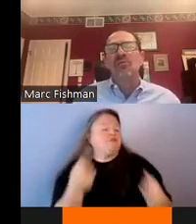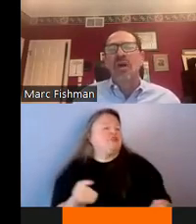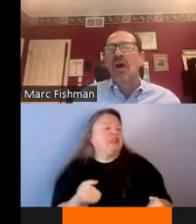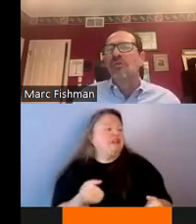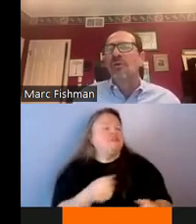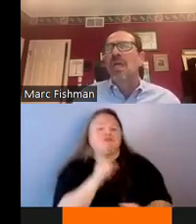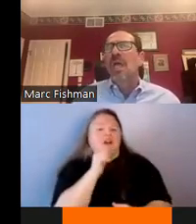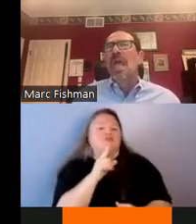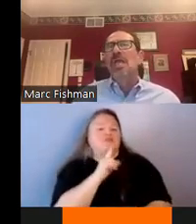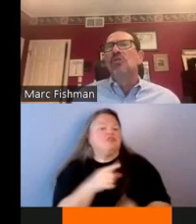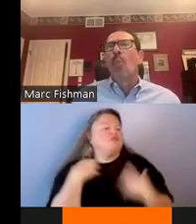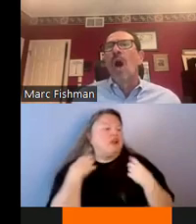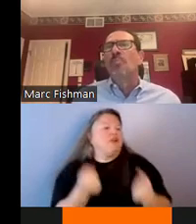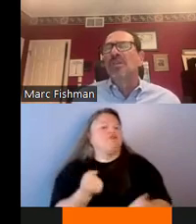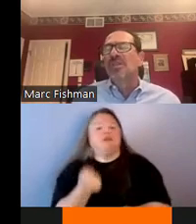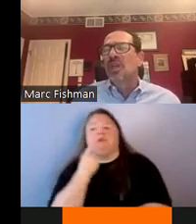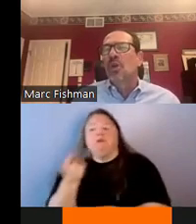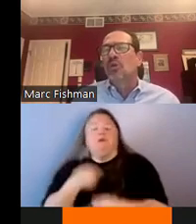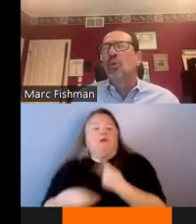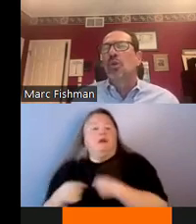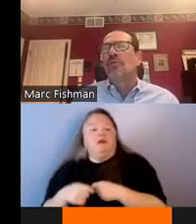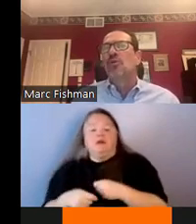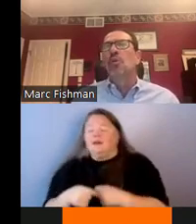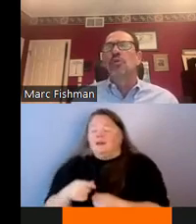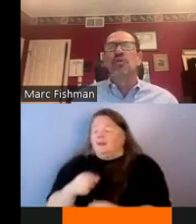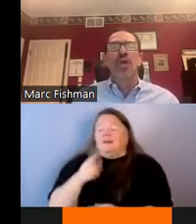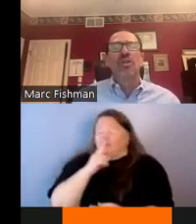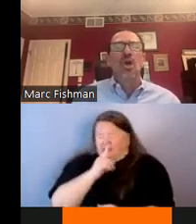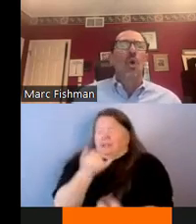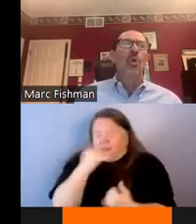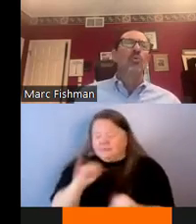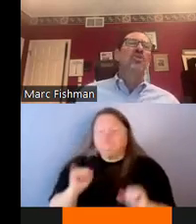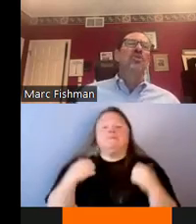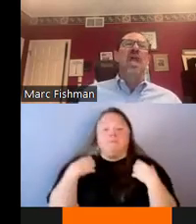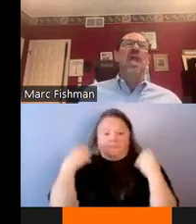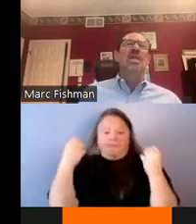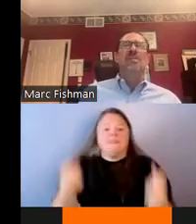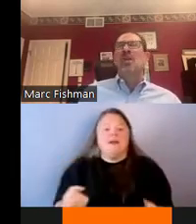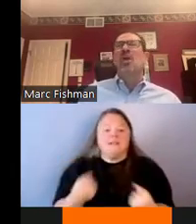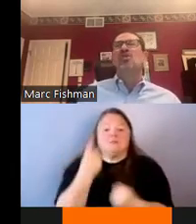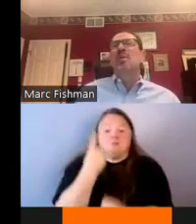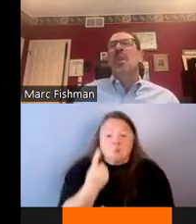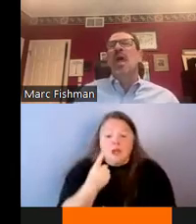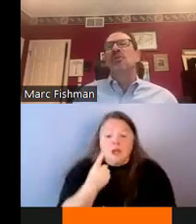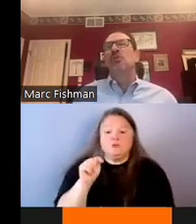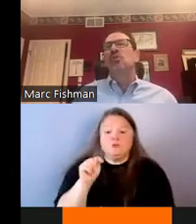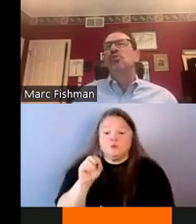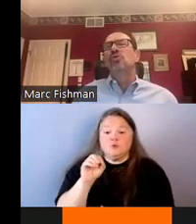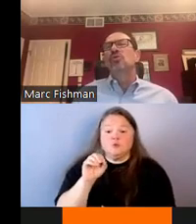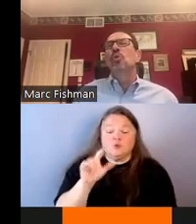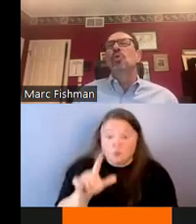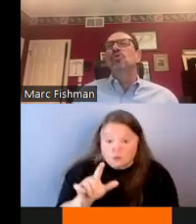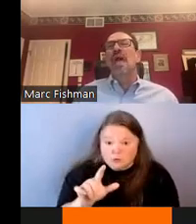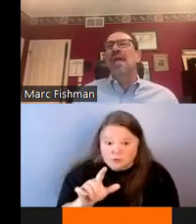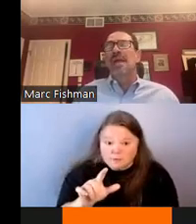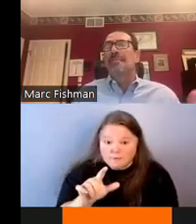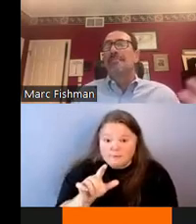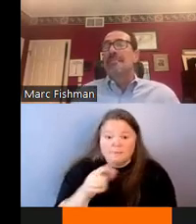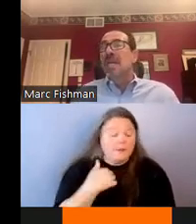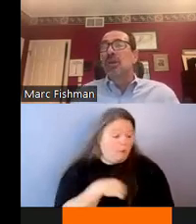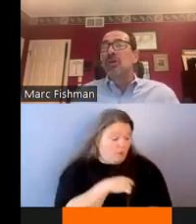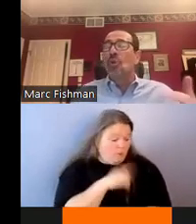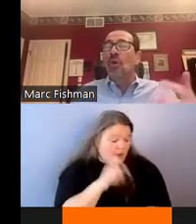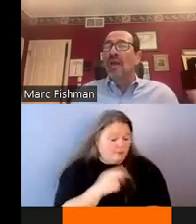real as any recovery. It's one particular tool in the tool chest. Would we say that because people have to use tools